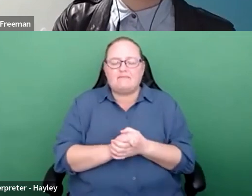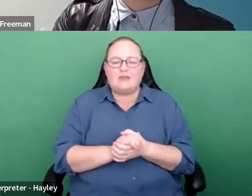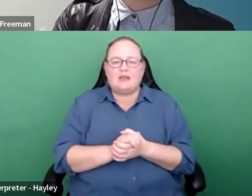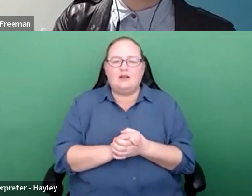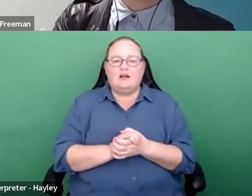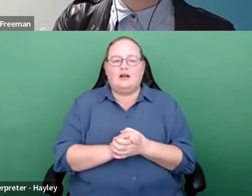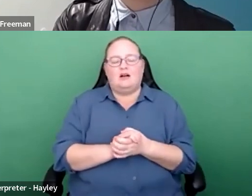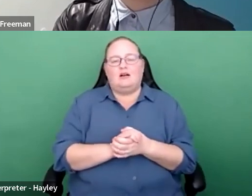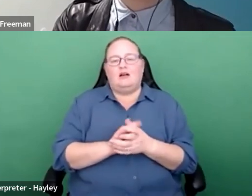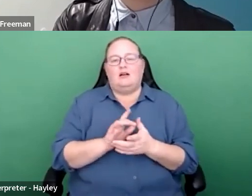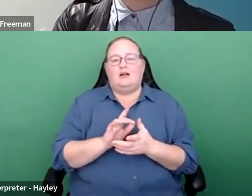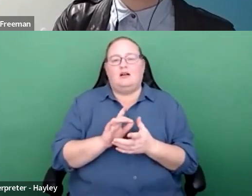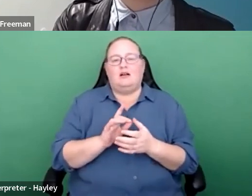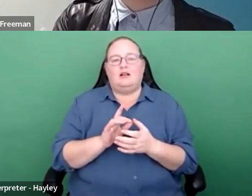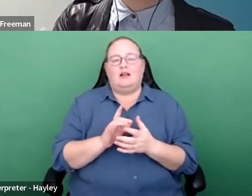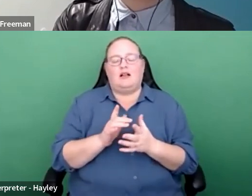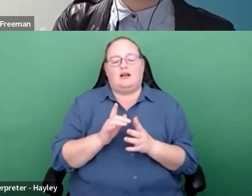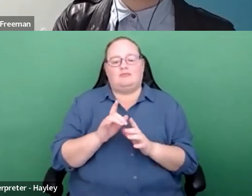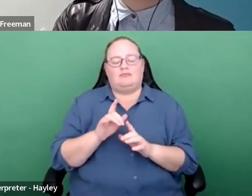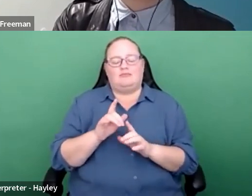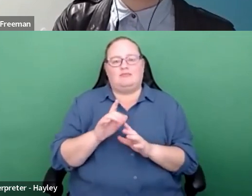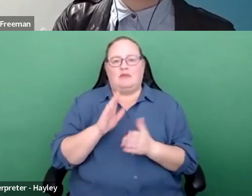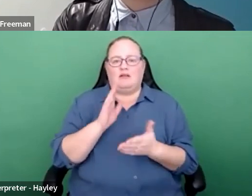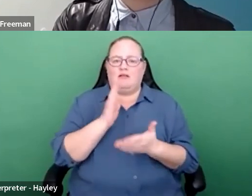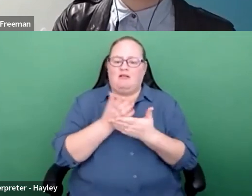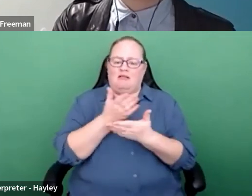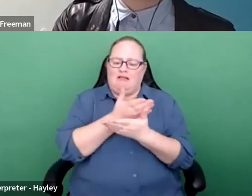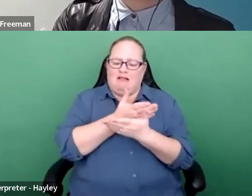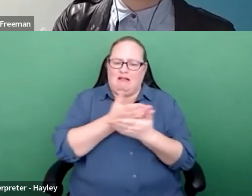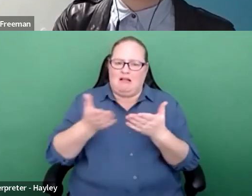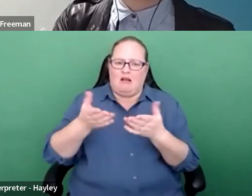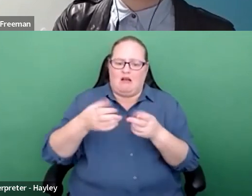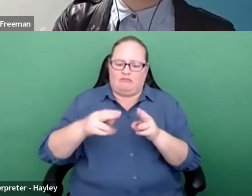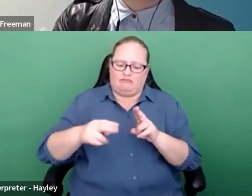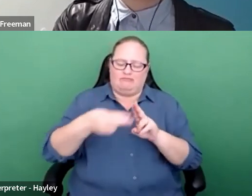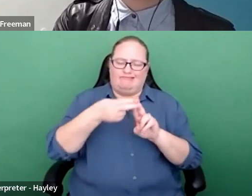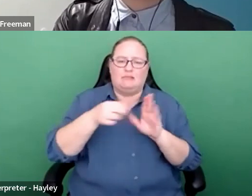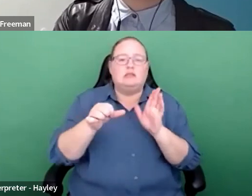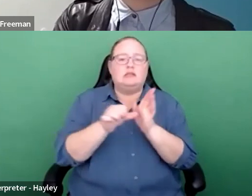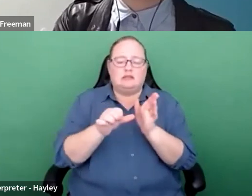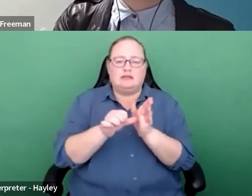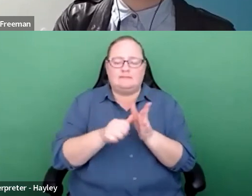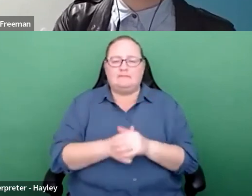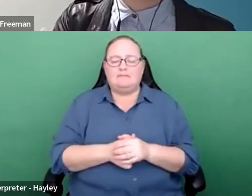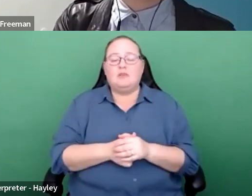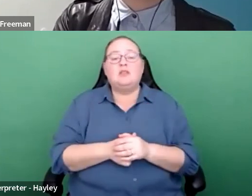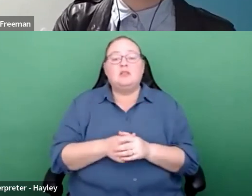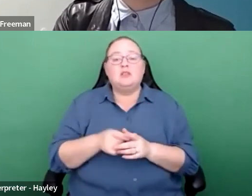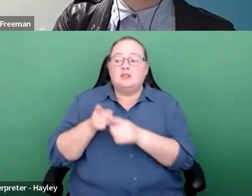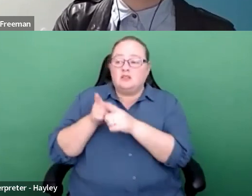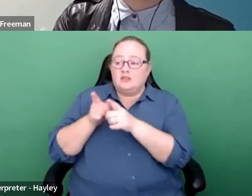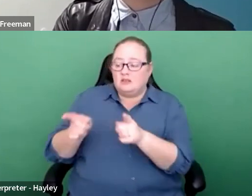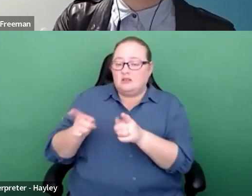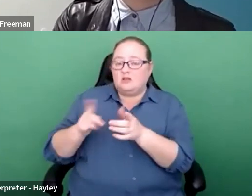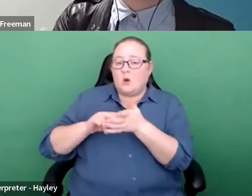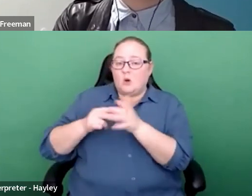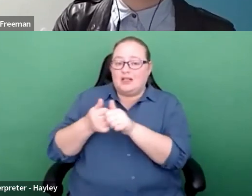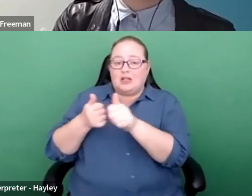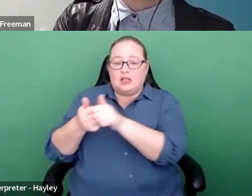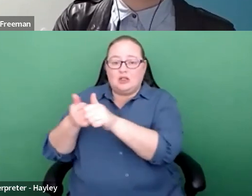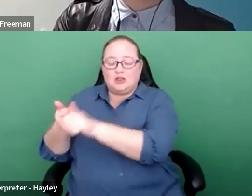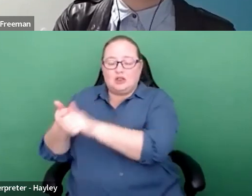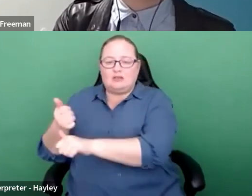big kind of characterization, because these organizations, and indeed the state itself, as we know as anthropologists, is